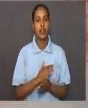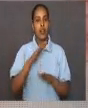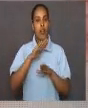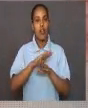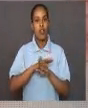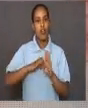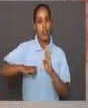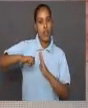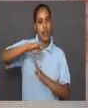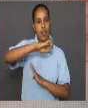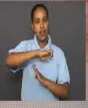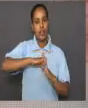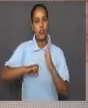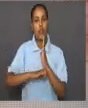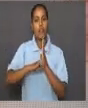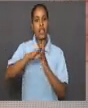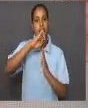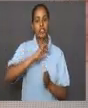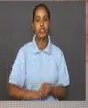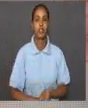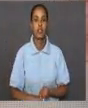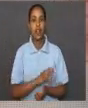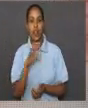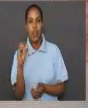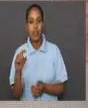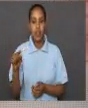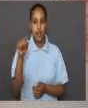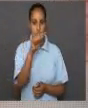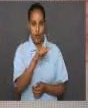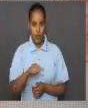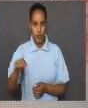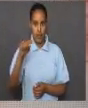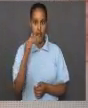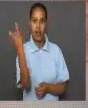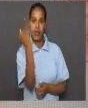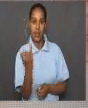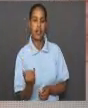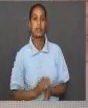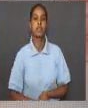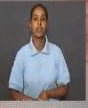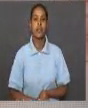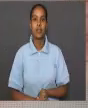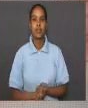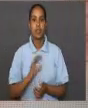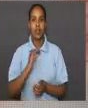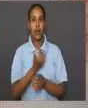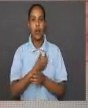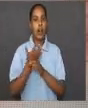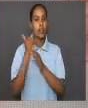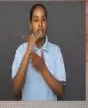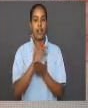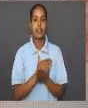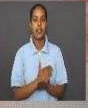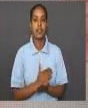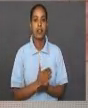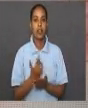on electronic configuration and orbital diagrams. In our last